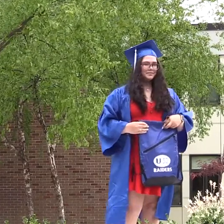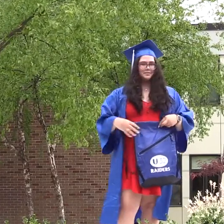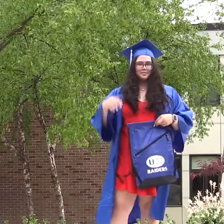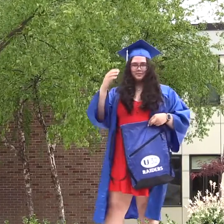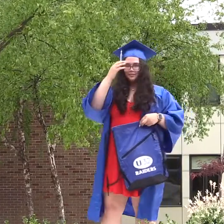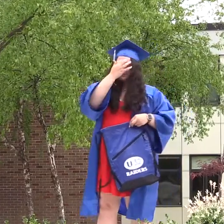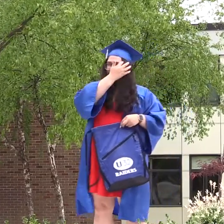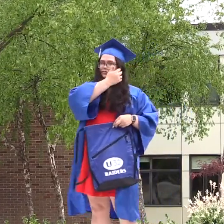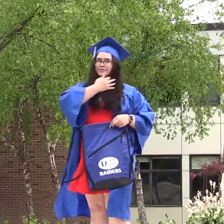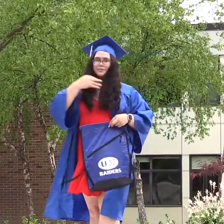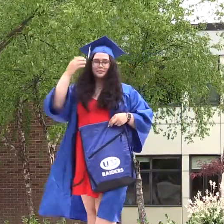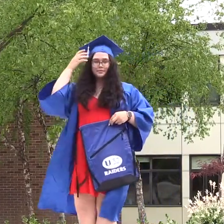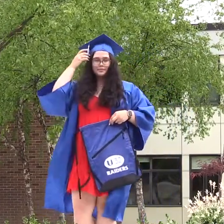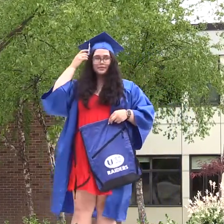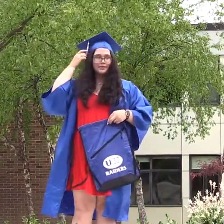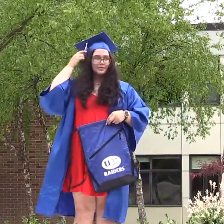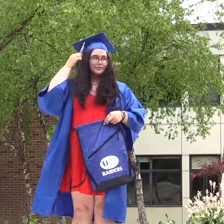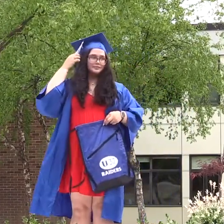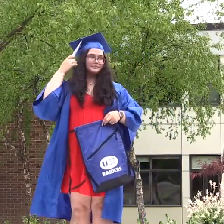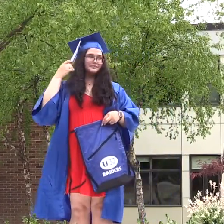One more. Yep, you got it.